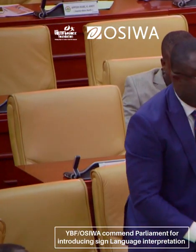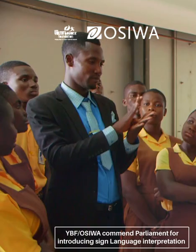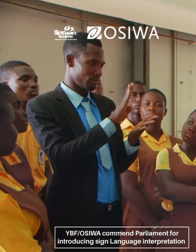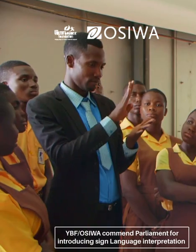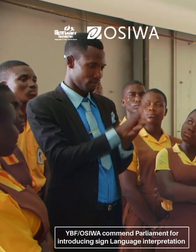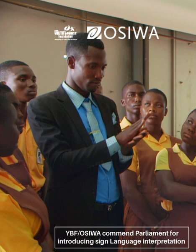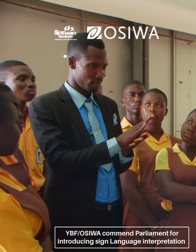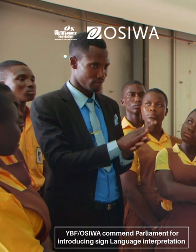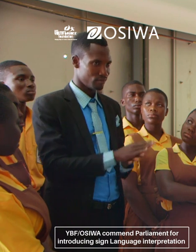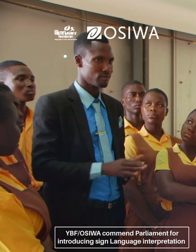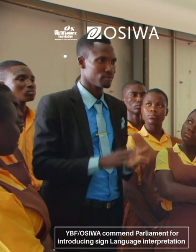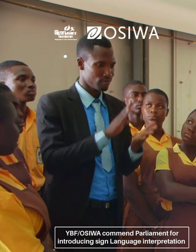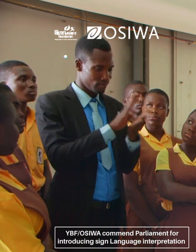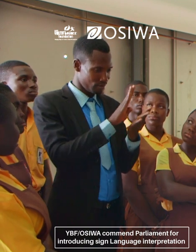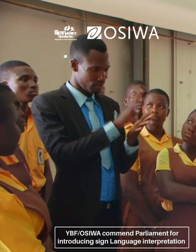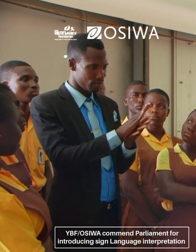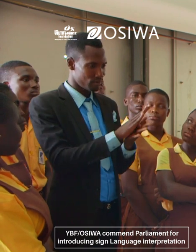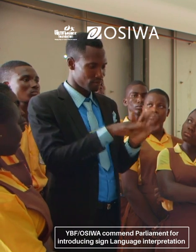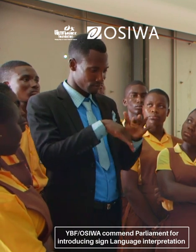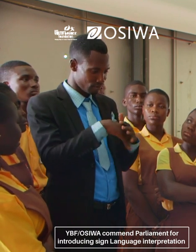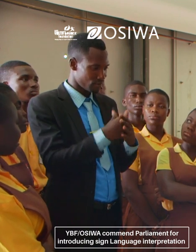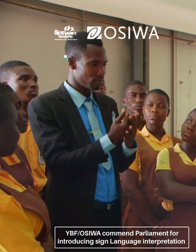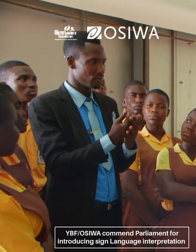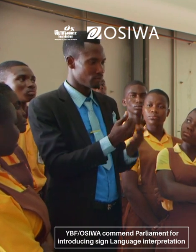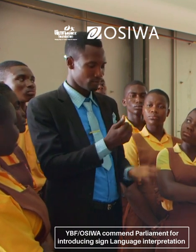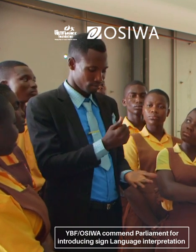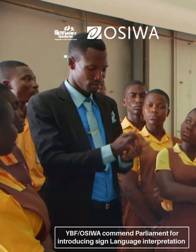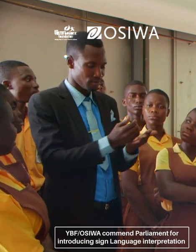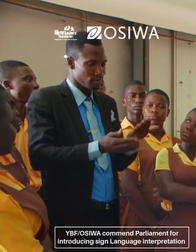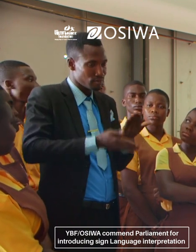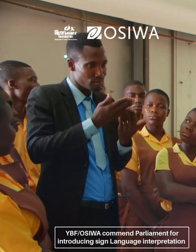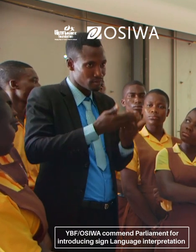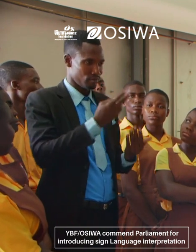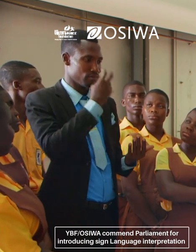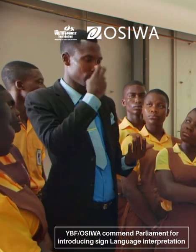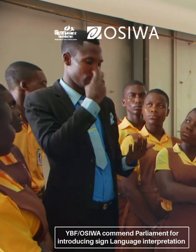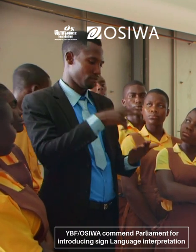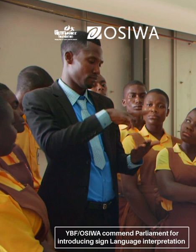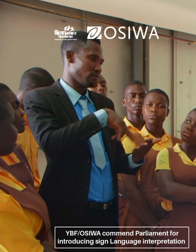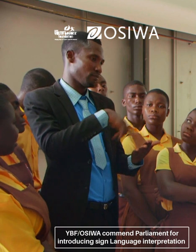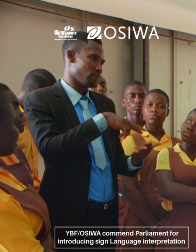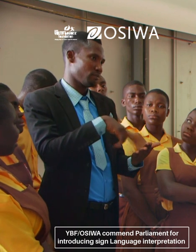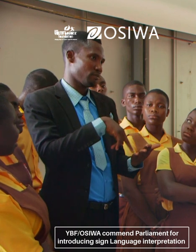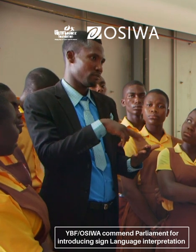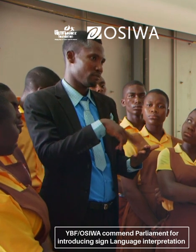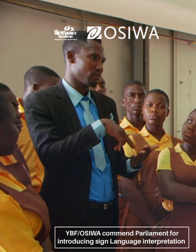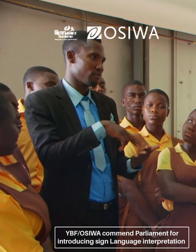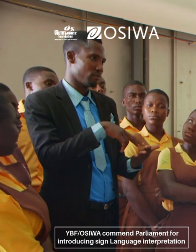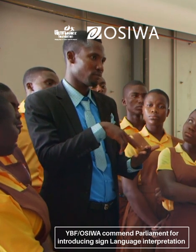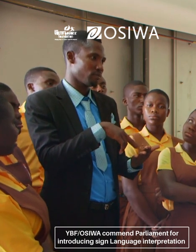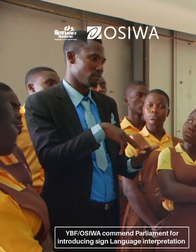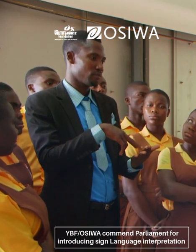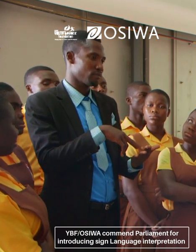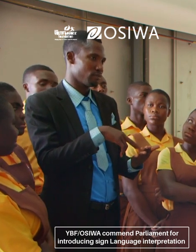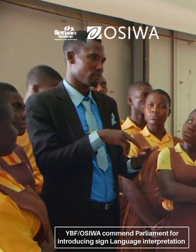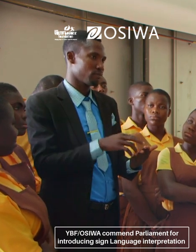visit. After the budget has been read, how will they make it